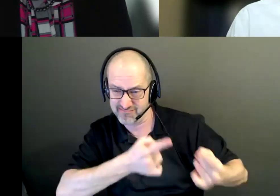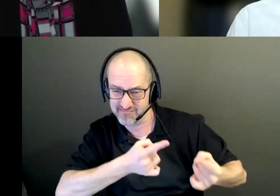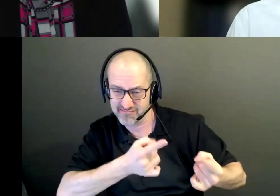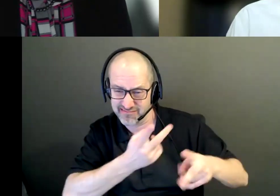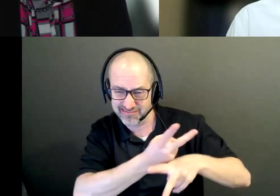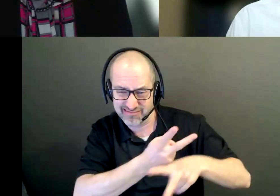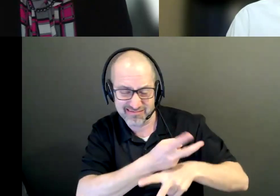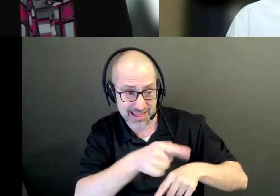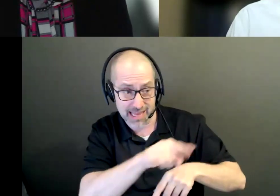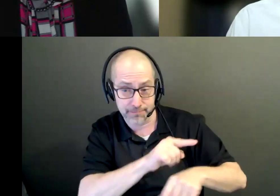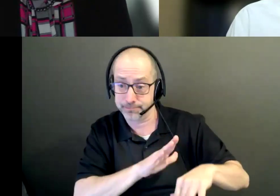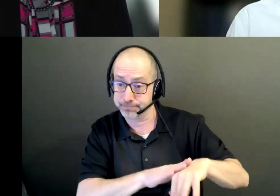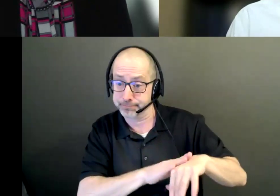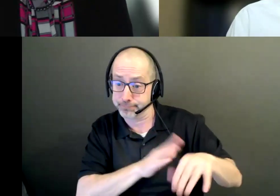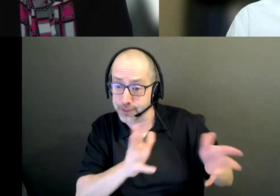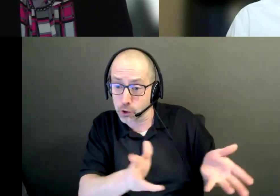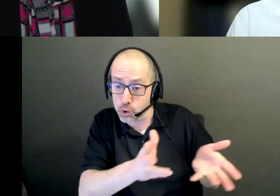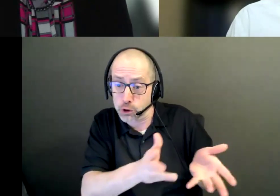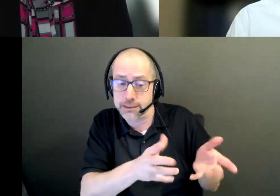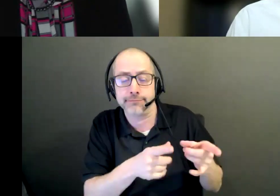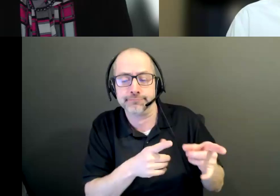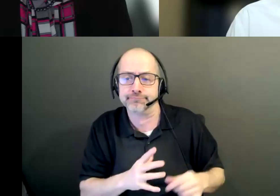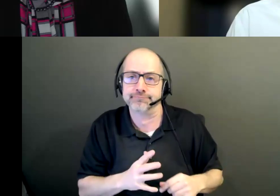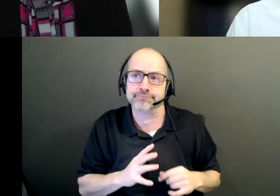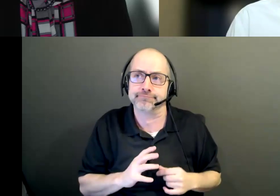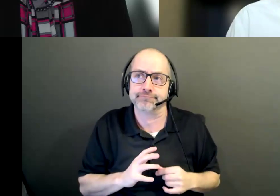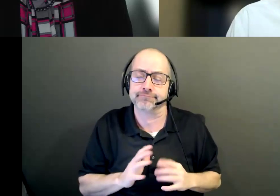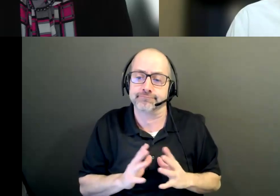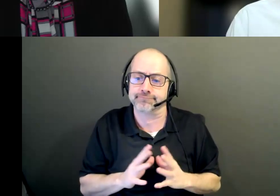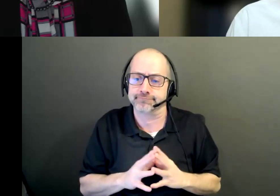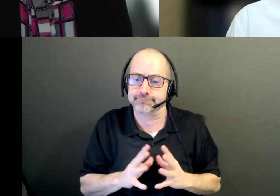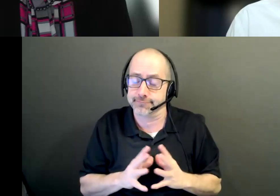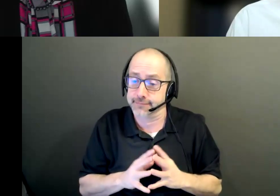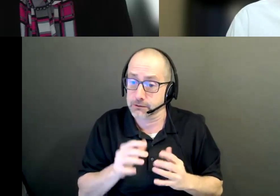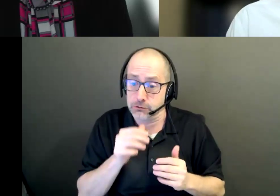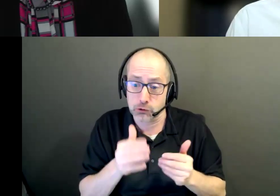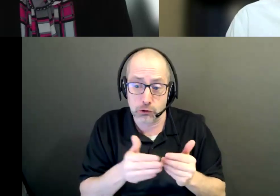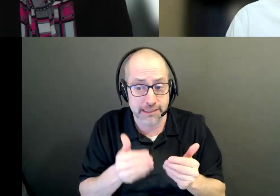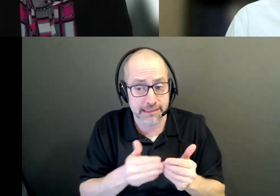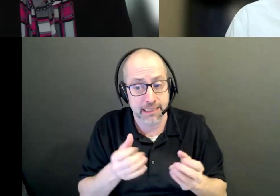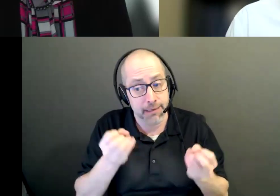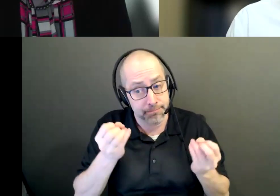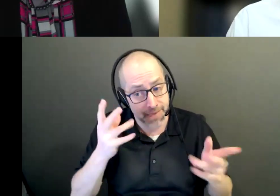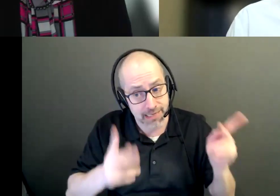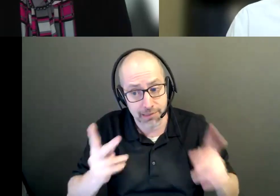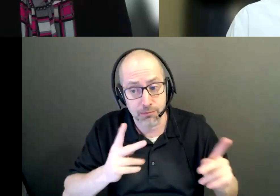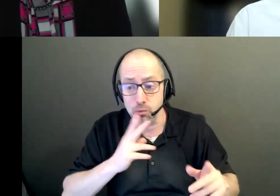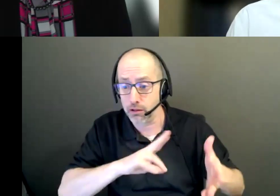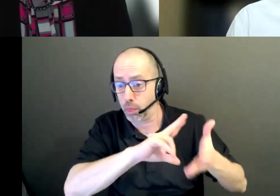I really find it challenging because people are very biased, just like my